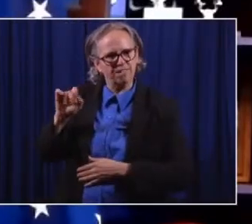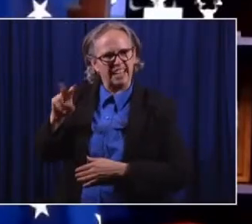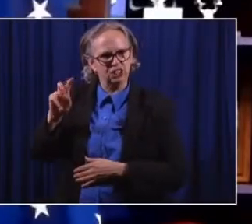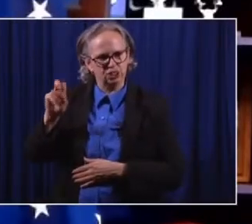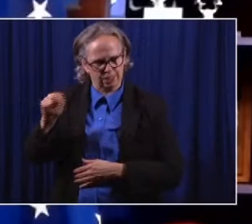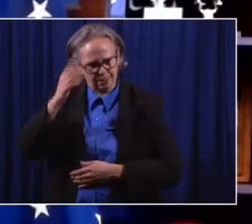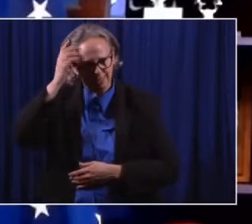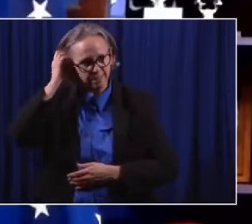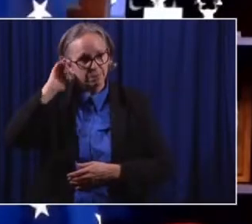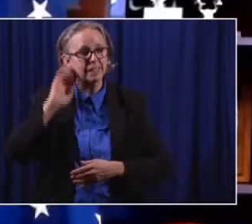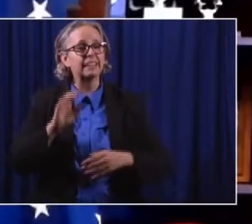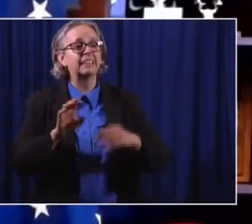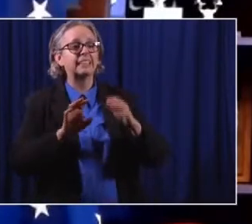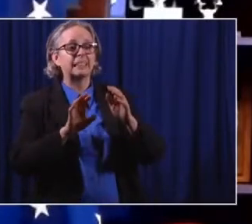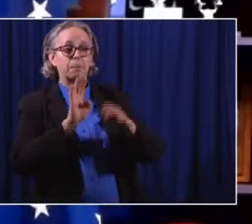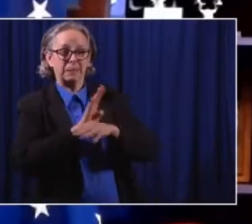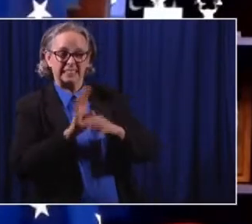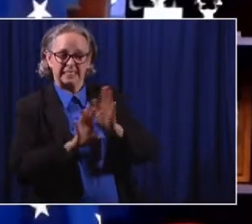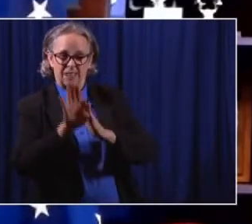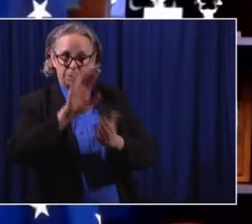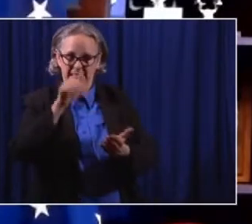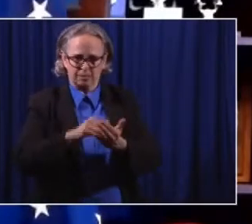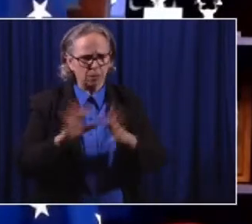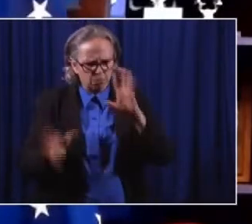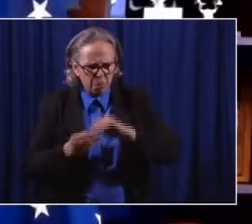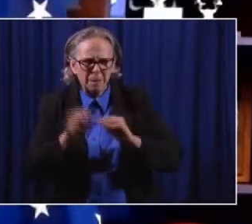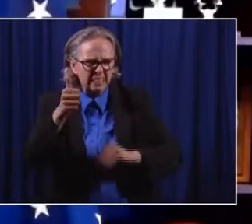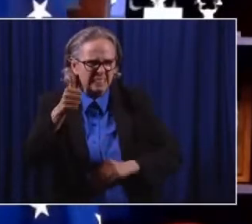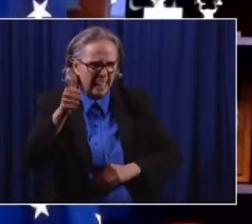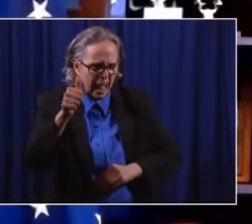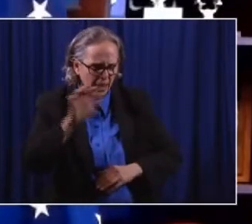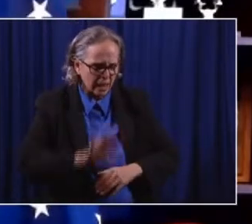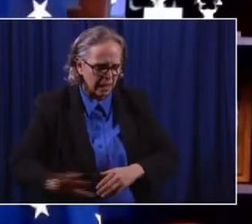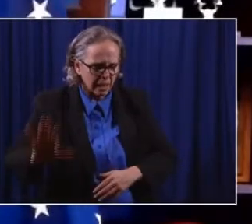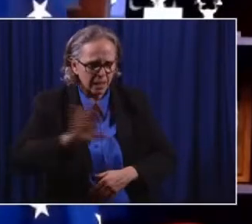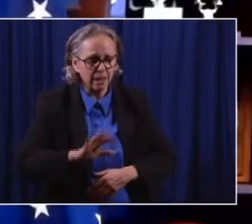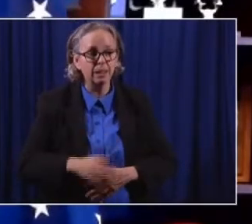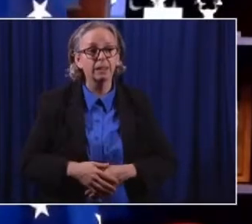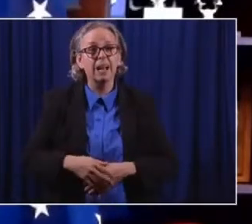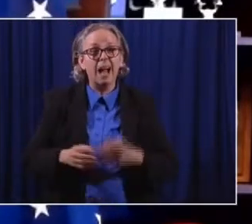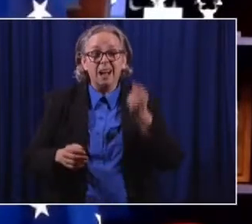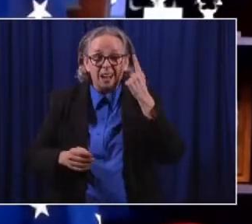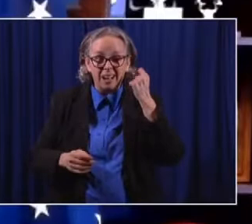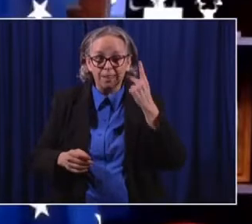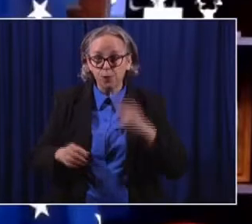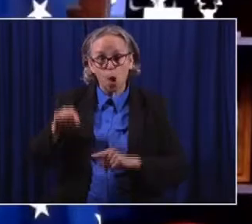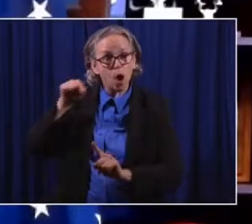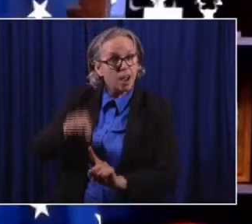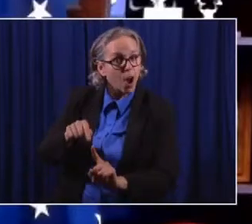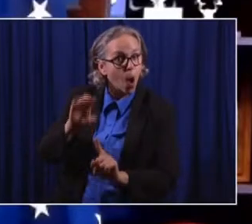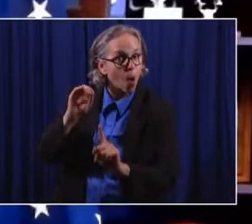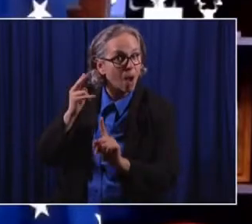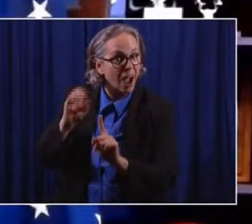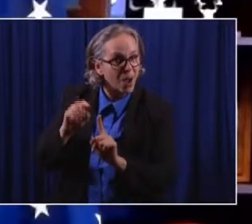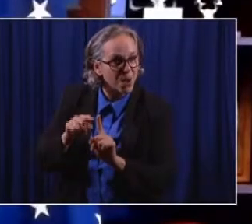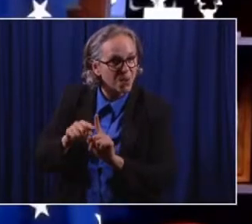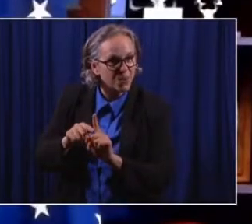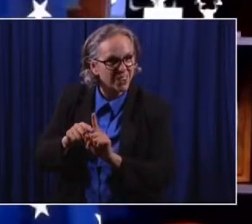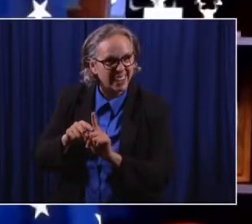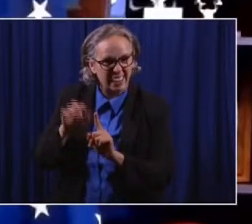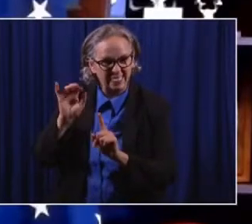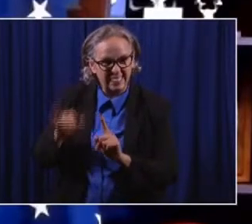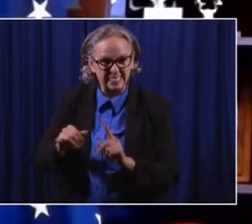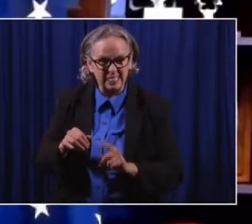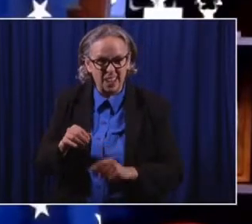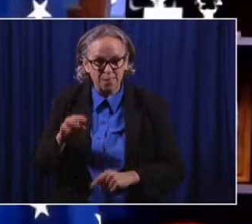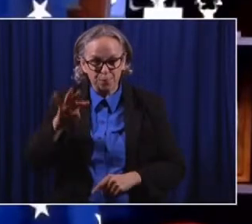nation to earn this distinction. And for the sake of Ohio, this is the fourth year in a row that